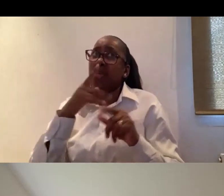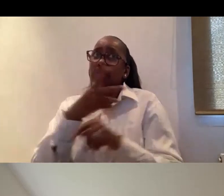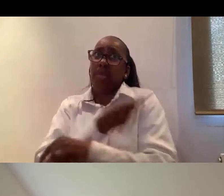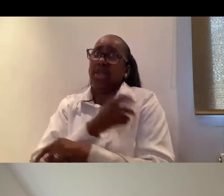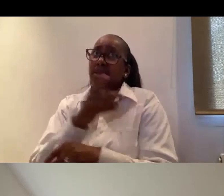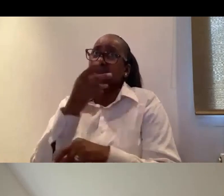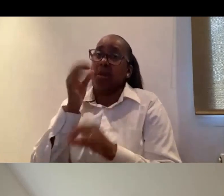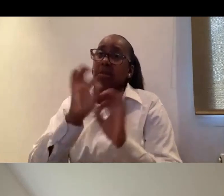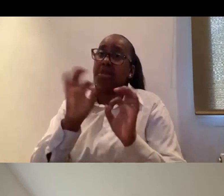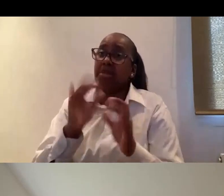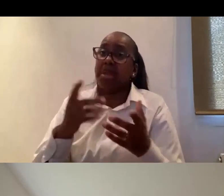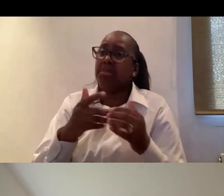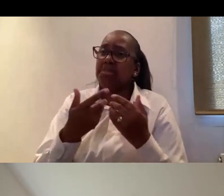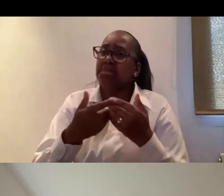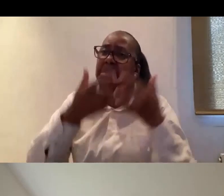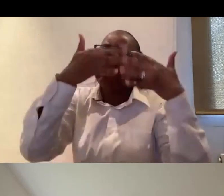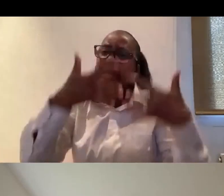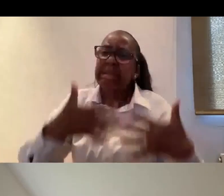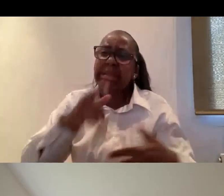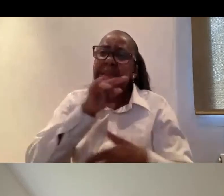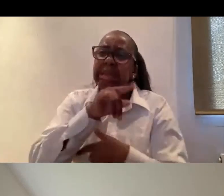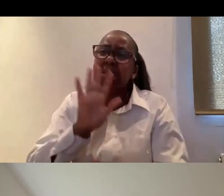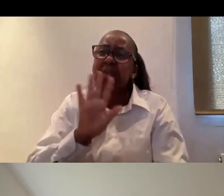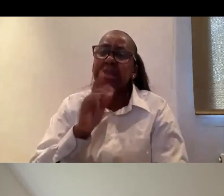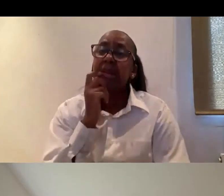whatsoever. Do you have any statistics on that yet?